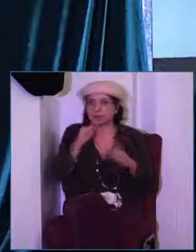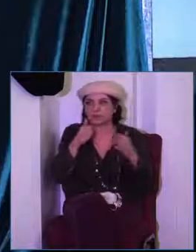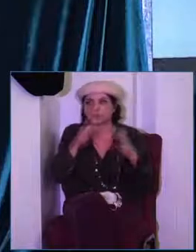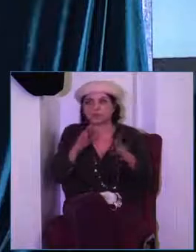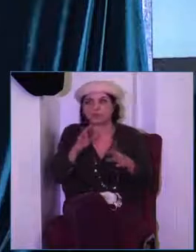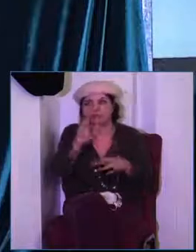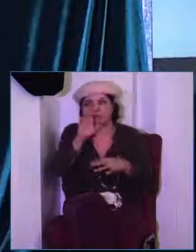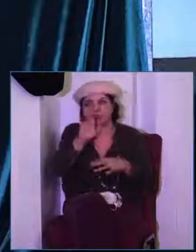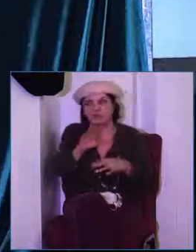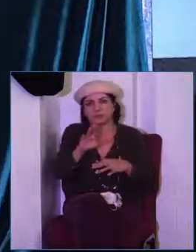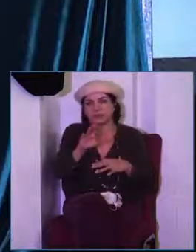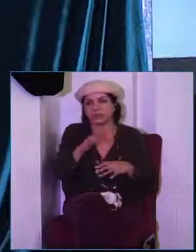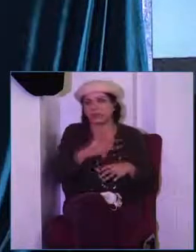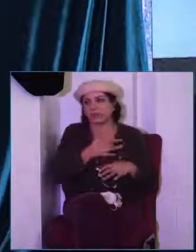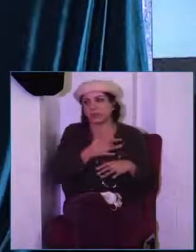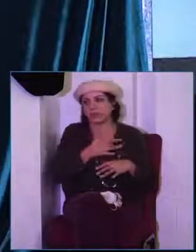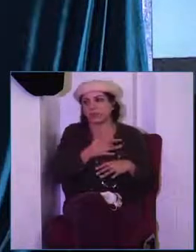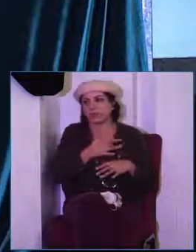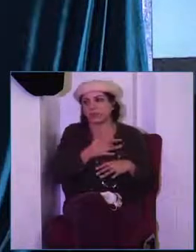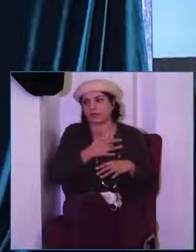heart be troubled.